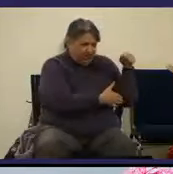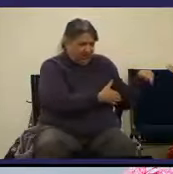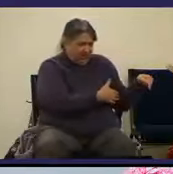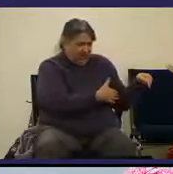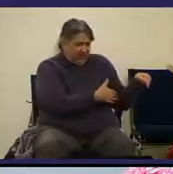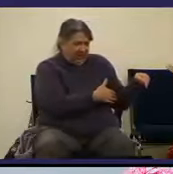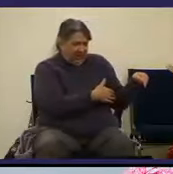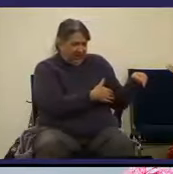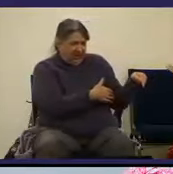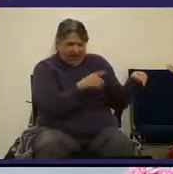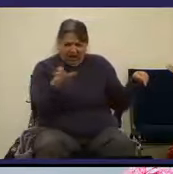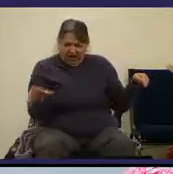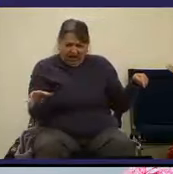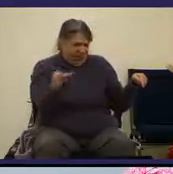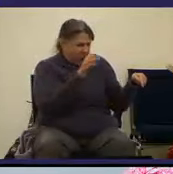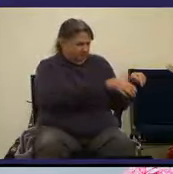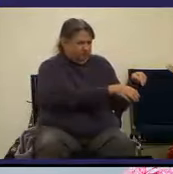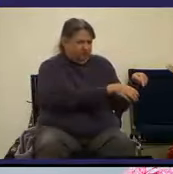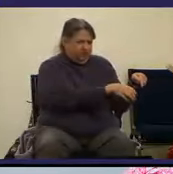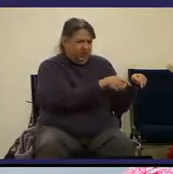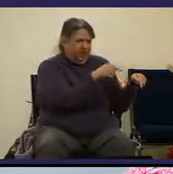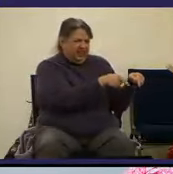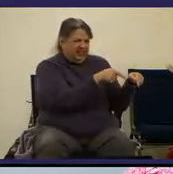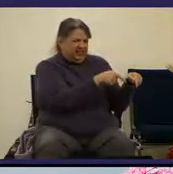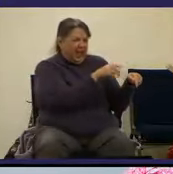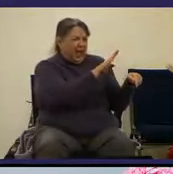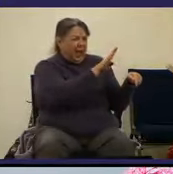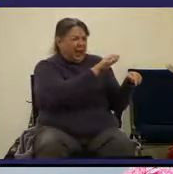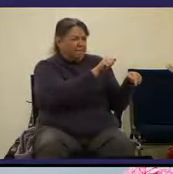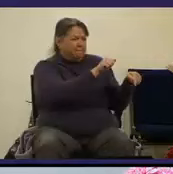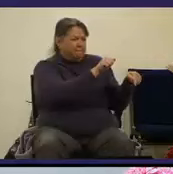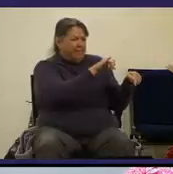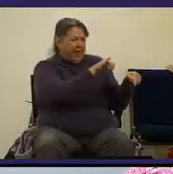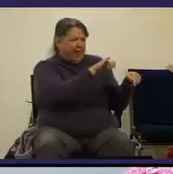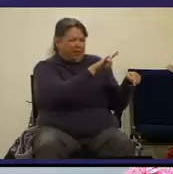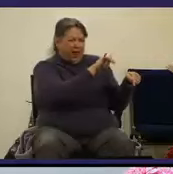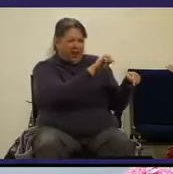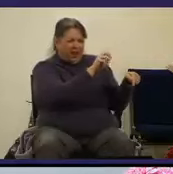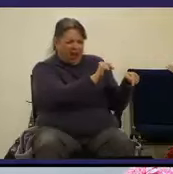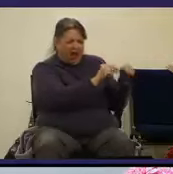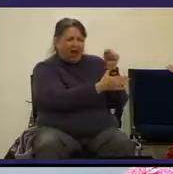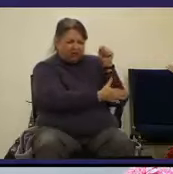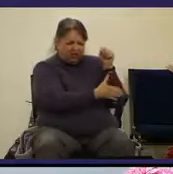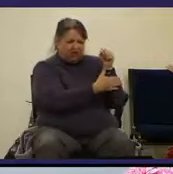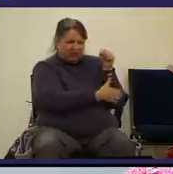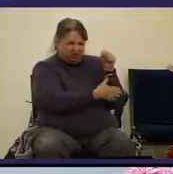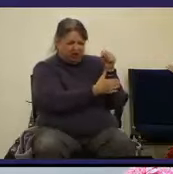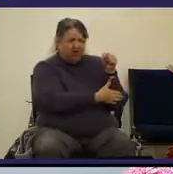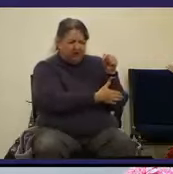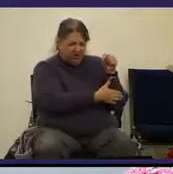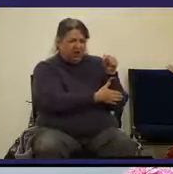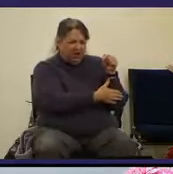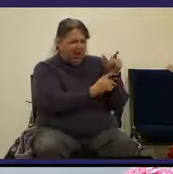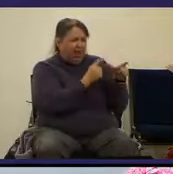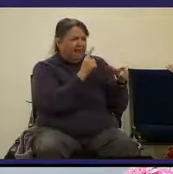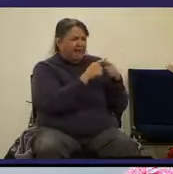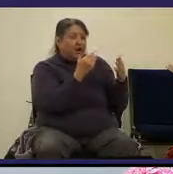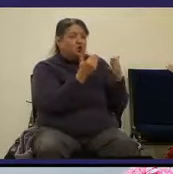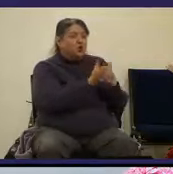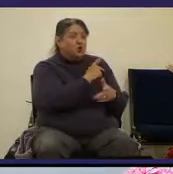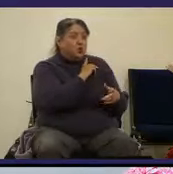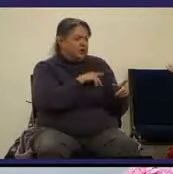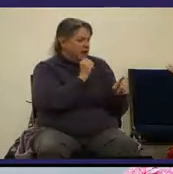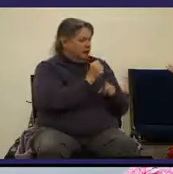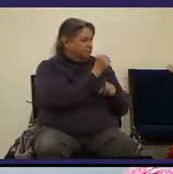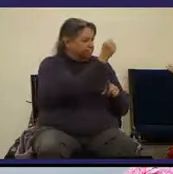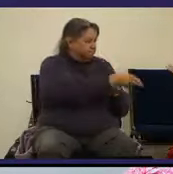over as the leading nation over Babylon. And so they allowed these people to get back to their native land, or at least 50,000 of